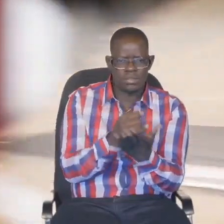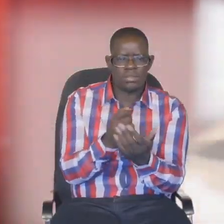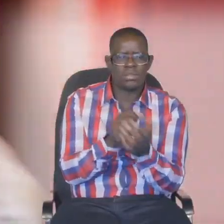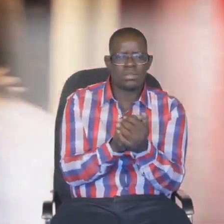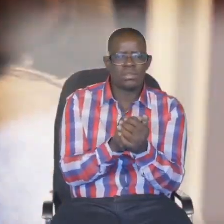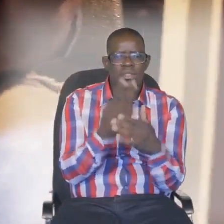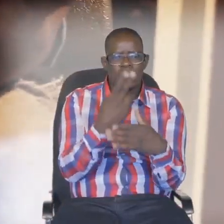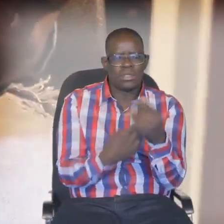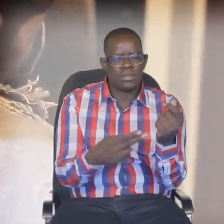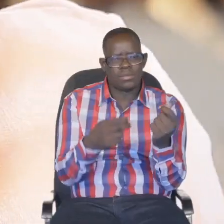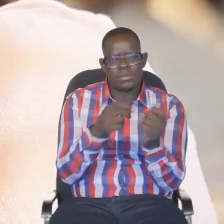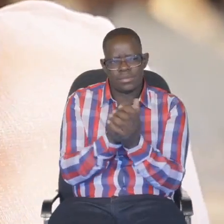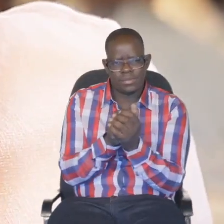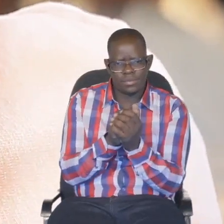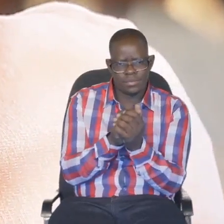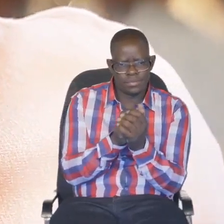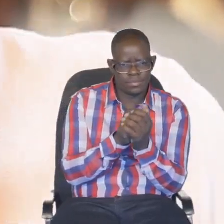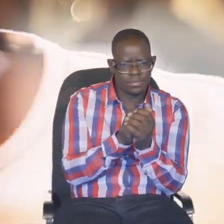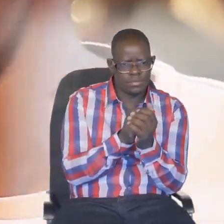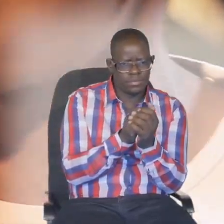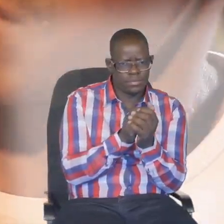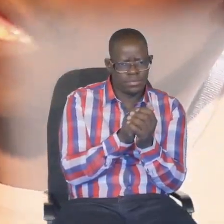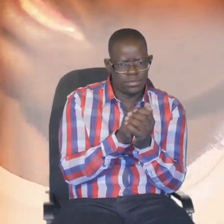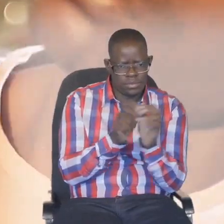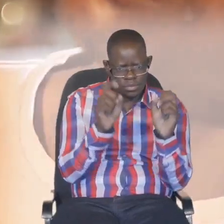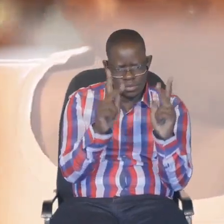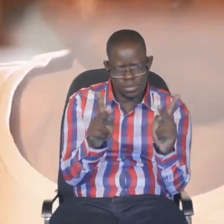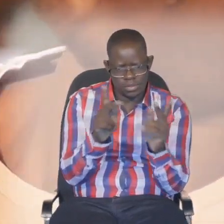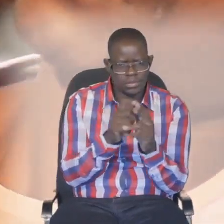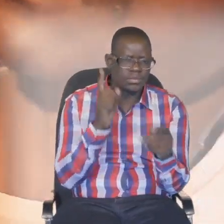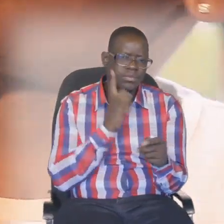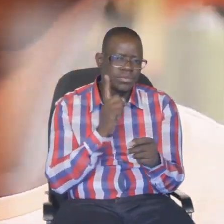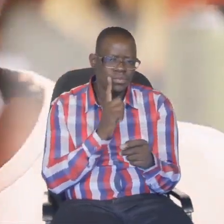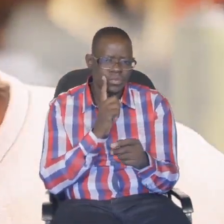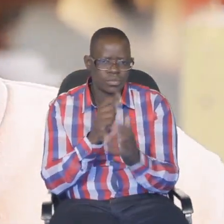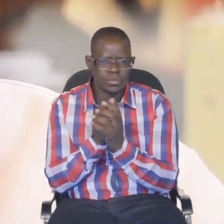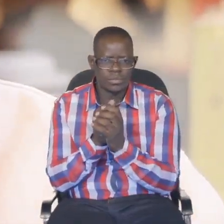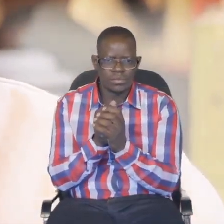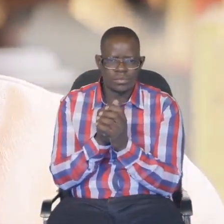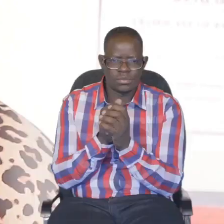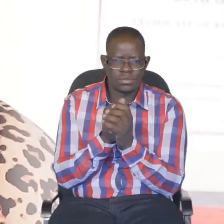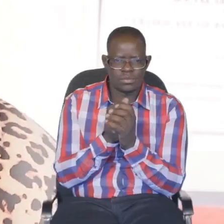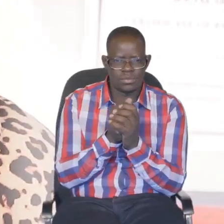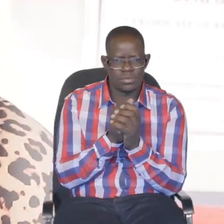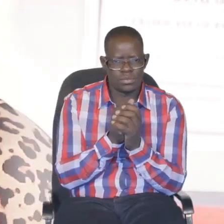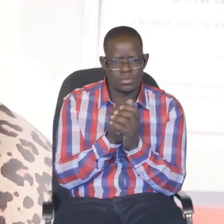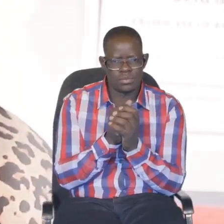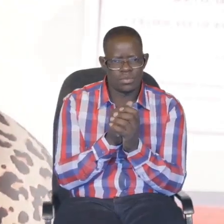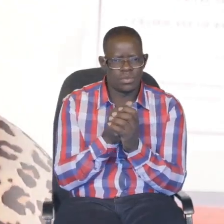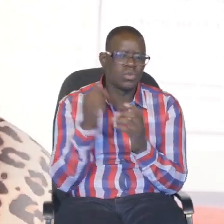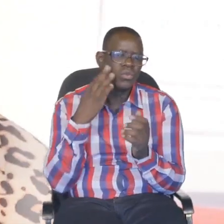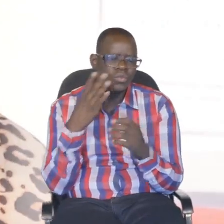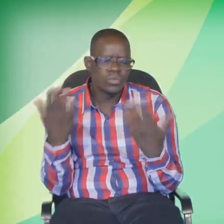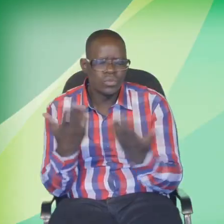of both transactions with both creditors before drawing up creditors account control, just like we did with the debtors control account. Where do we get